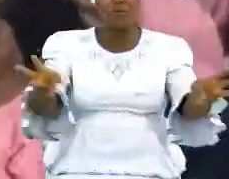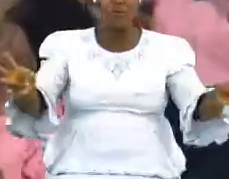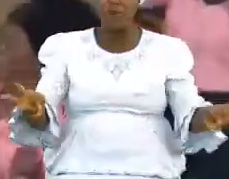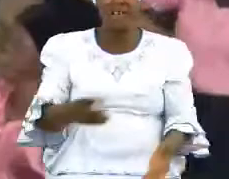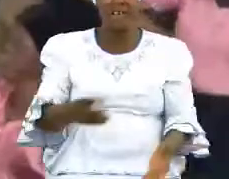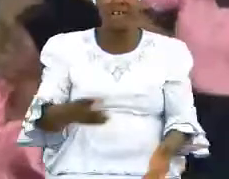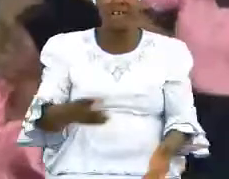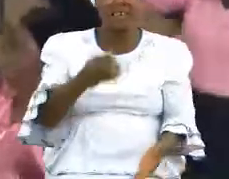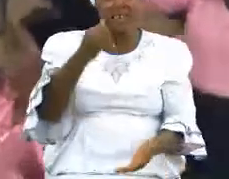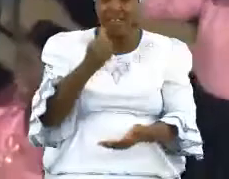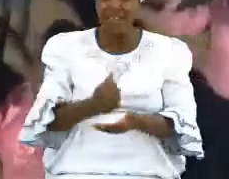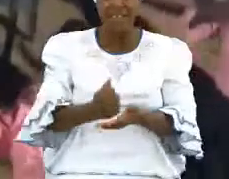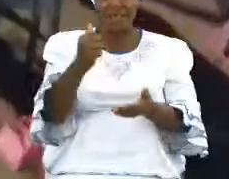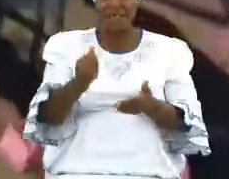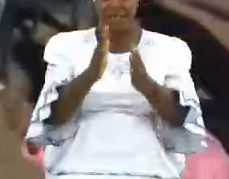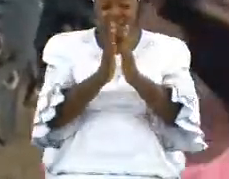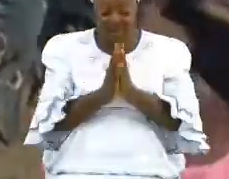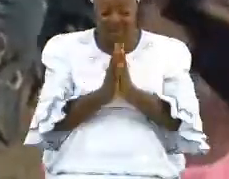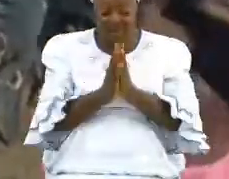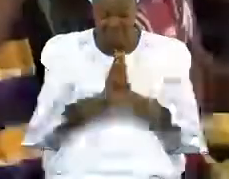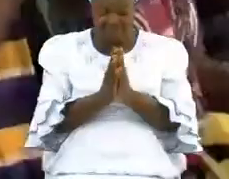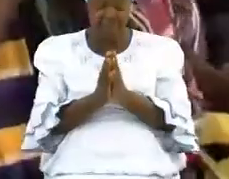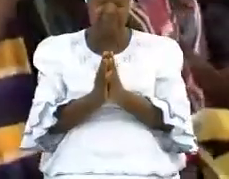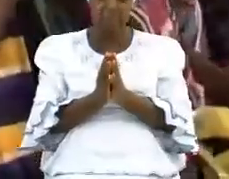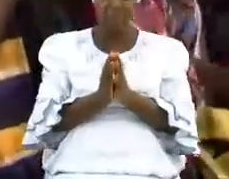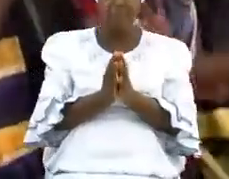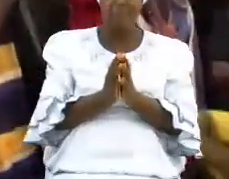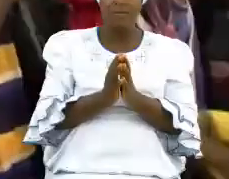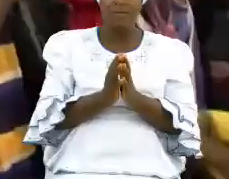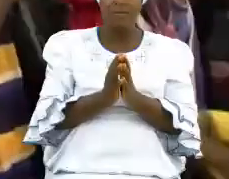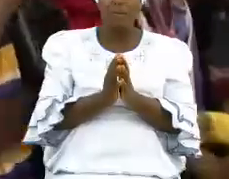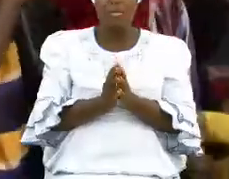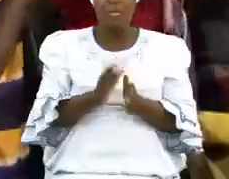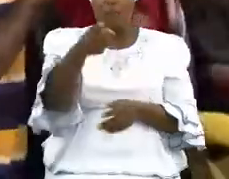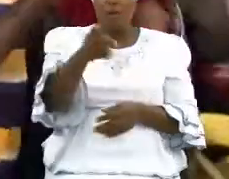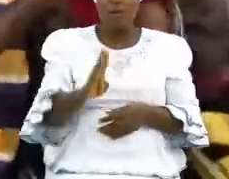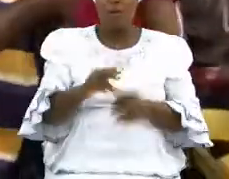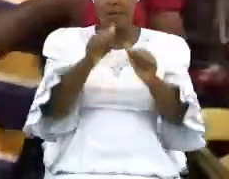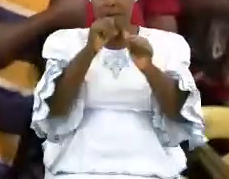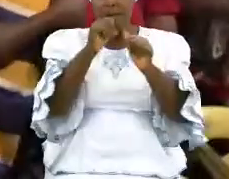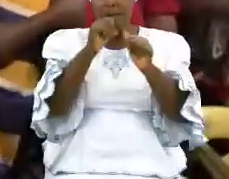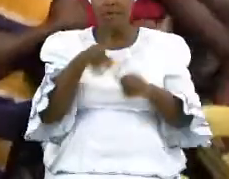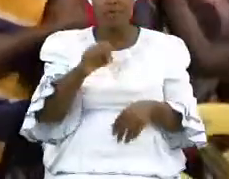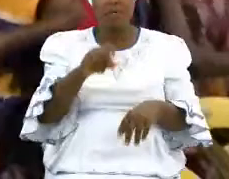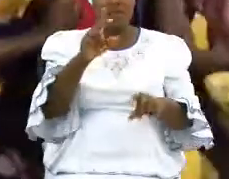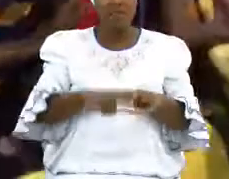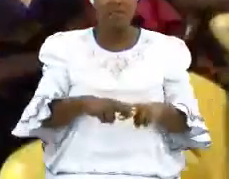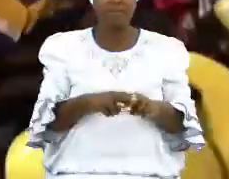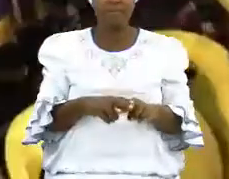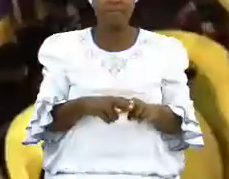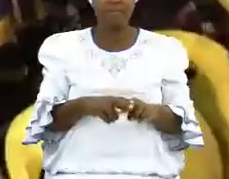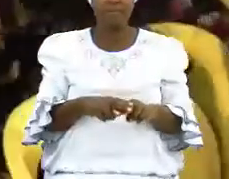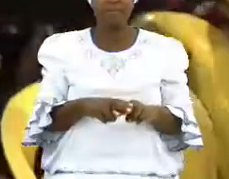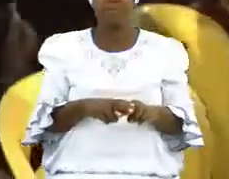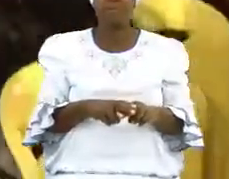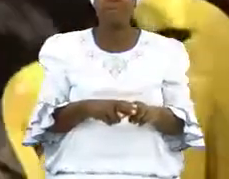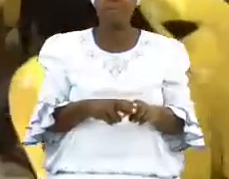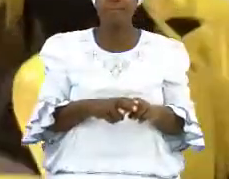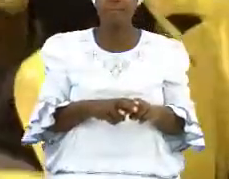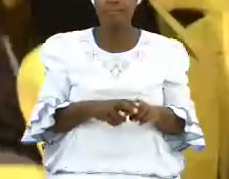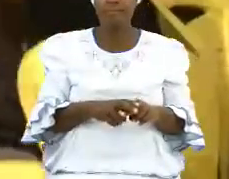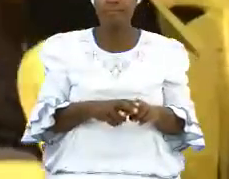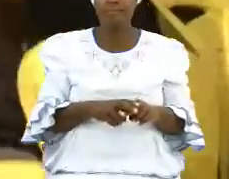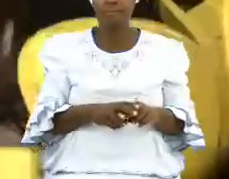Amen. God bless you. You can sit down.